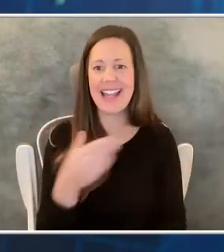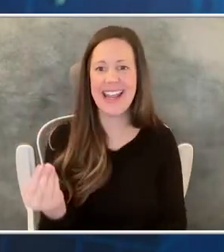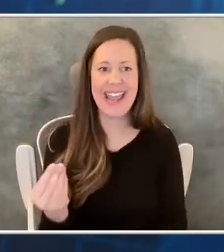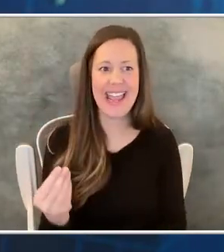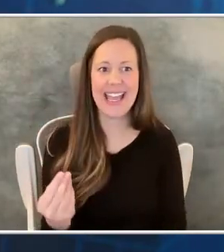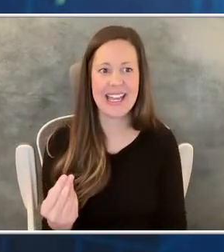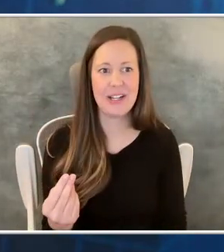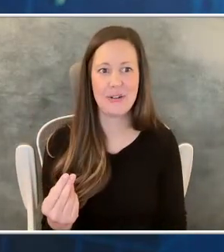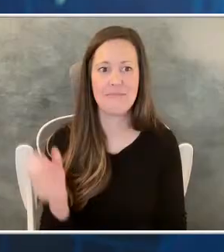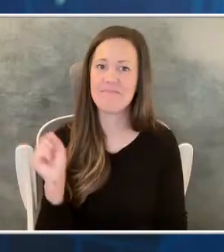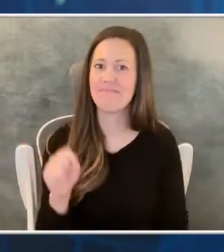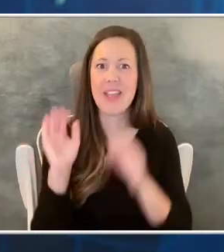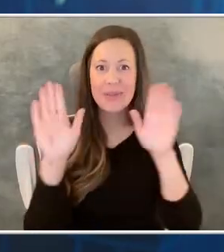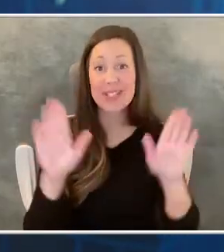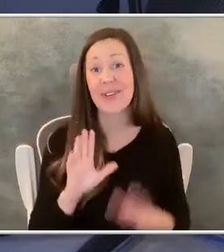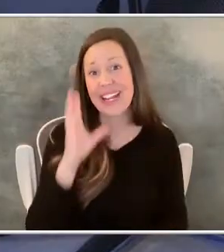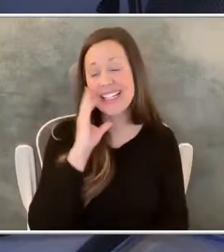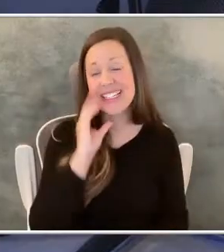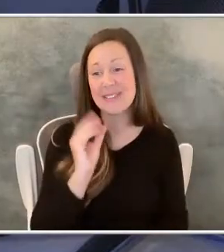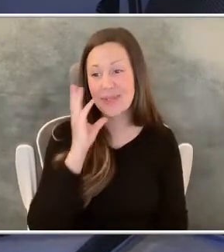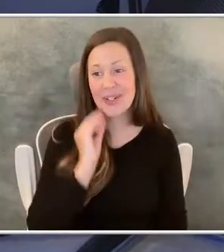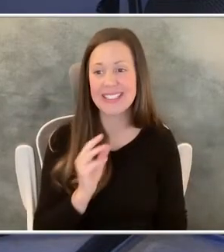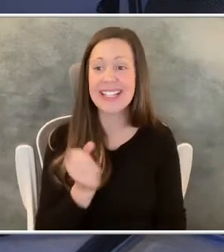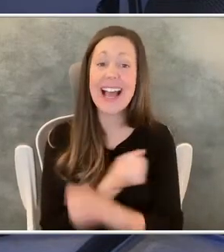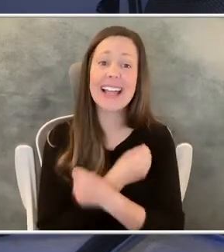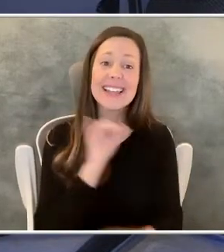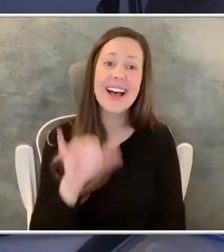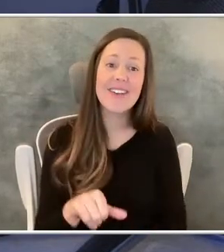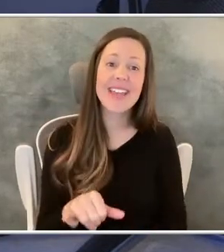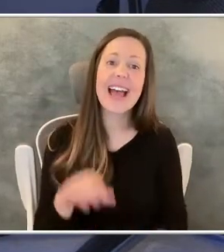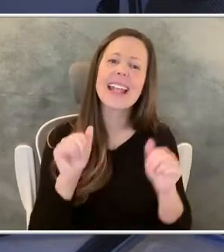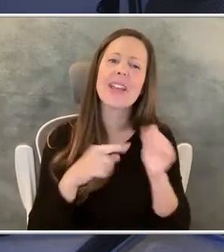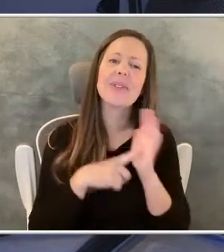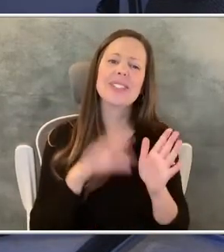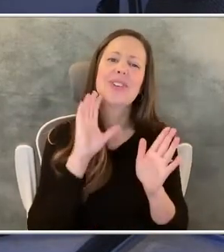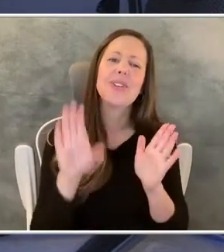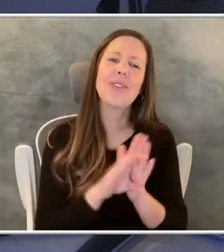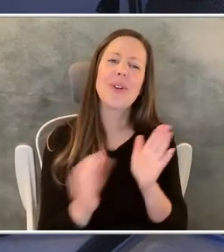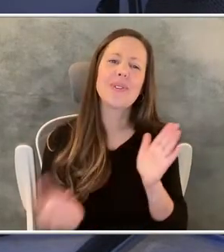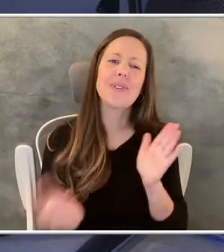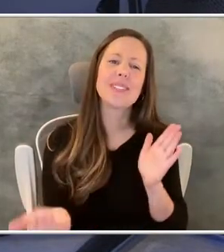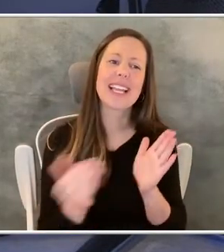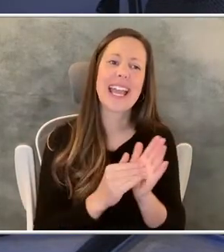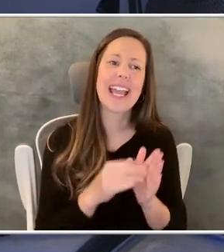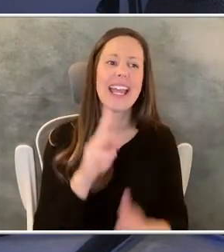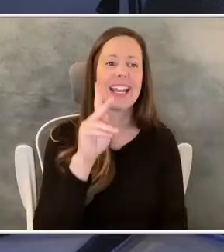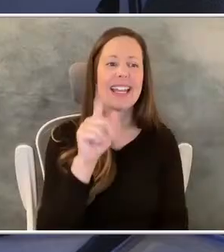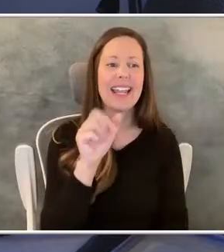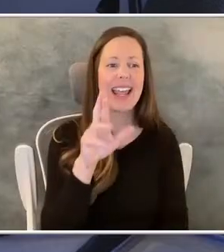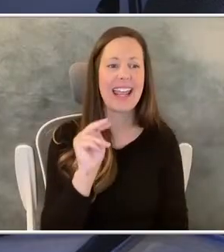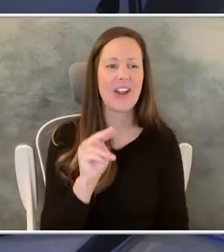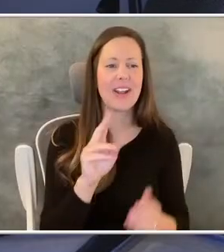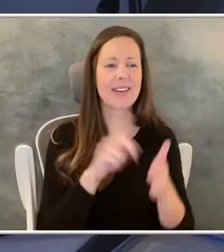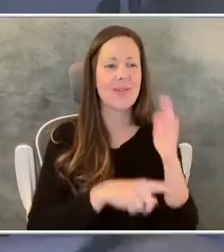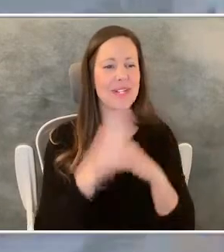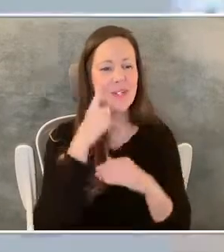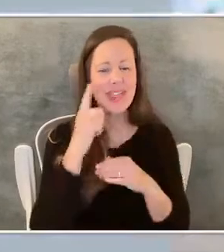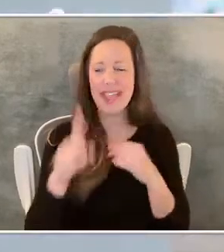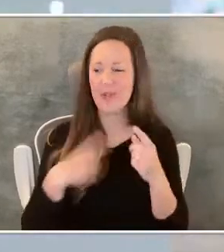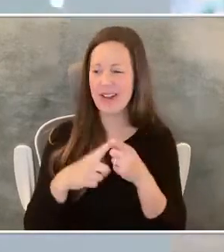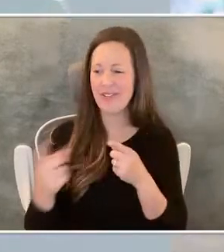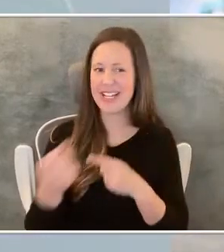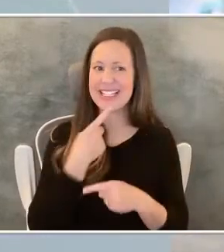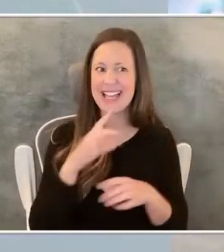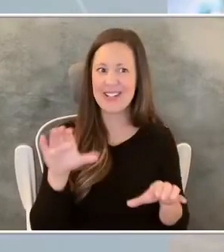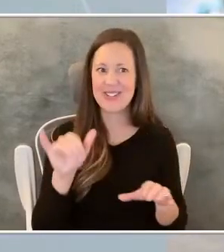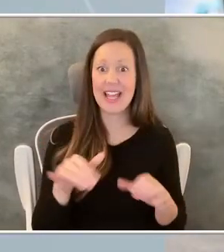was a great experience. I love that. Can we show those photos again really quick? And Karen, what did you think about this when he told you that he was doing this? I didn't even realize